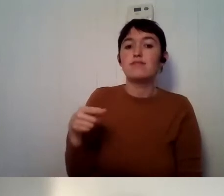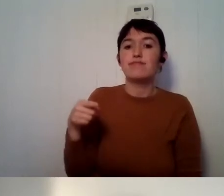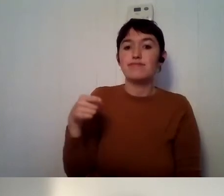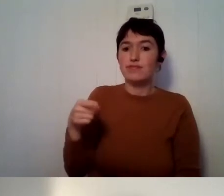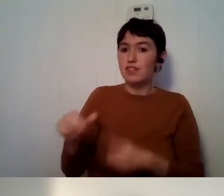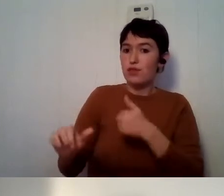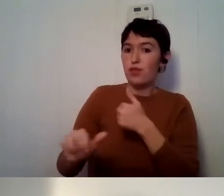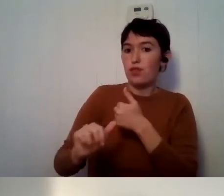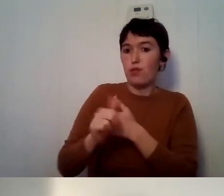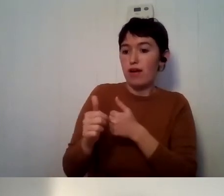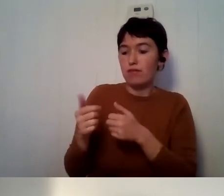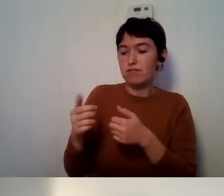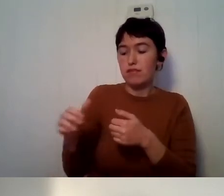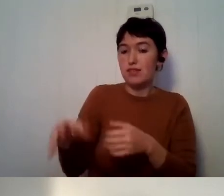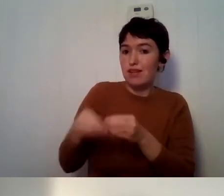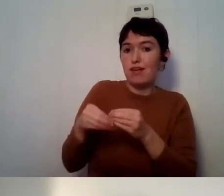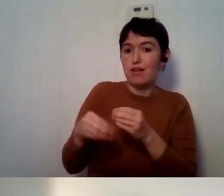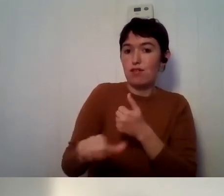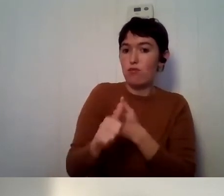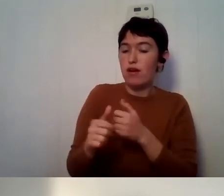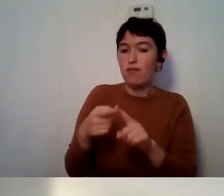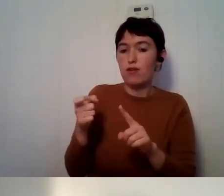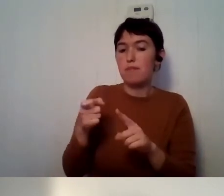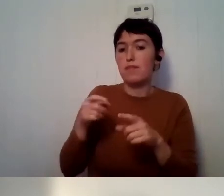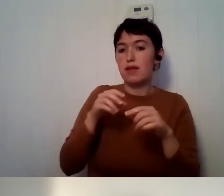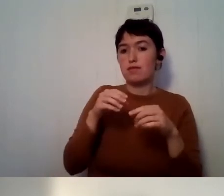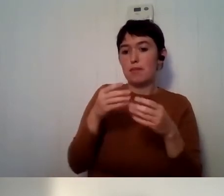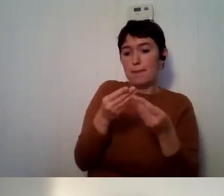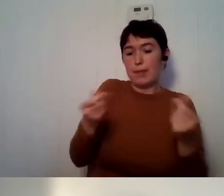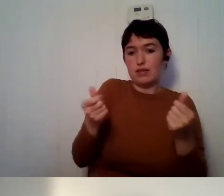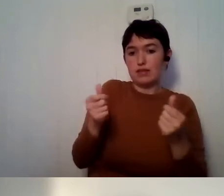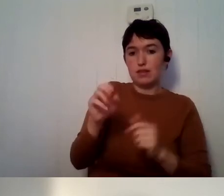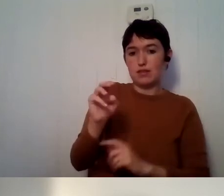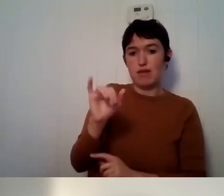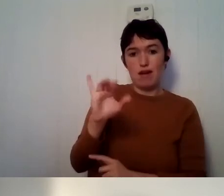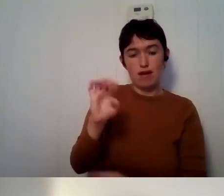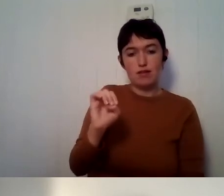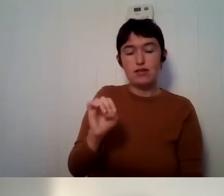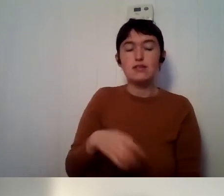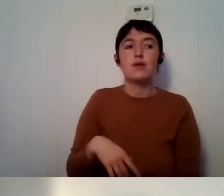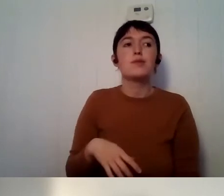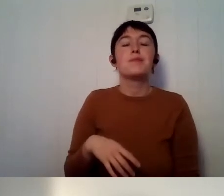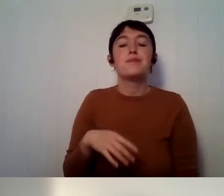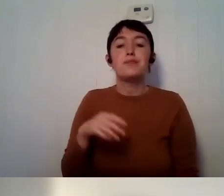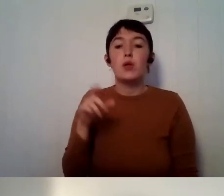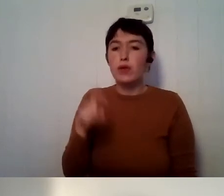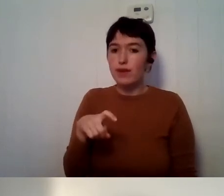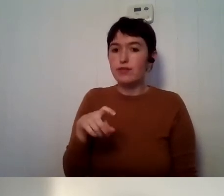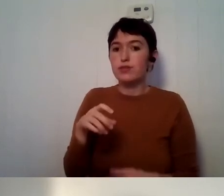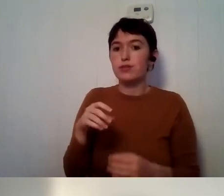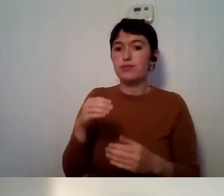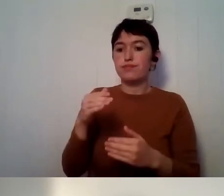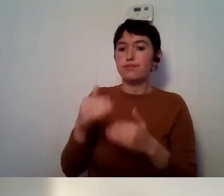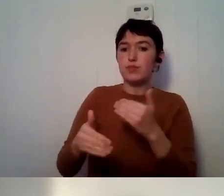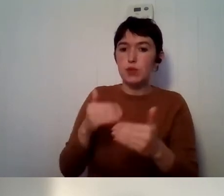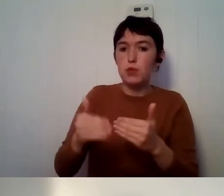local people right there. So they would have to treat that water, but unfortunately they don't have the infrastructure to